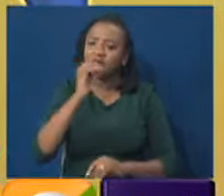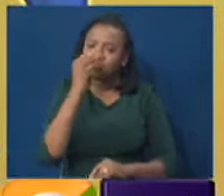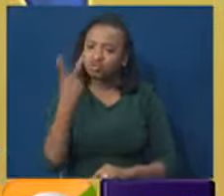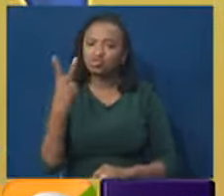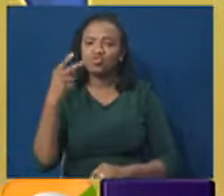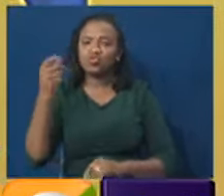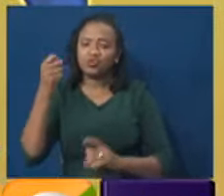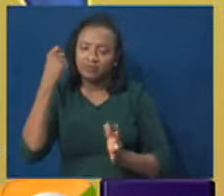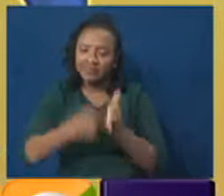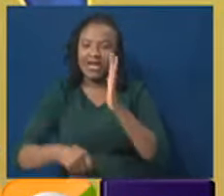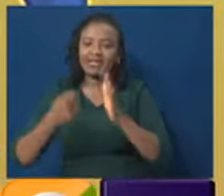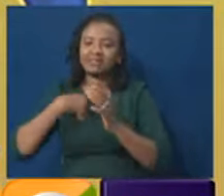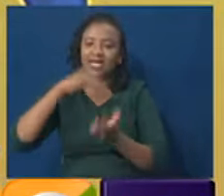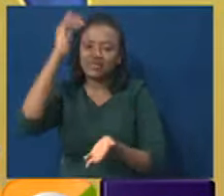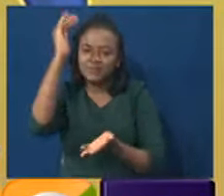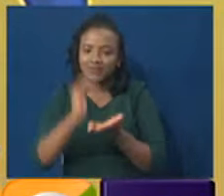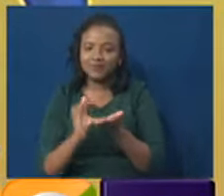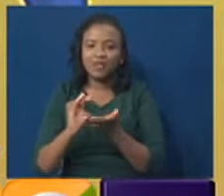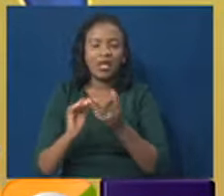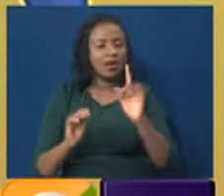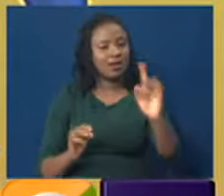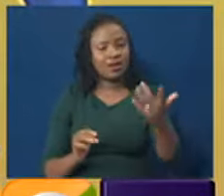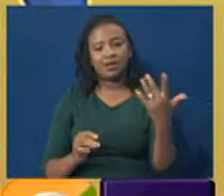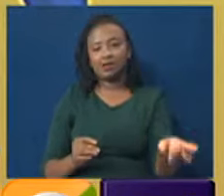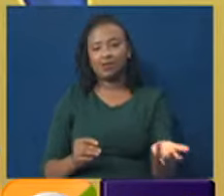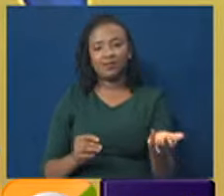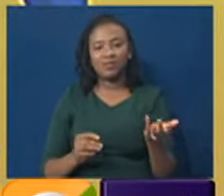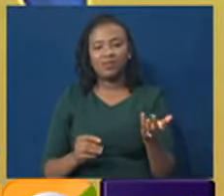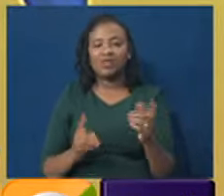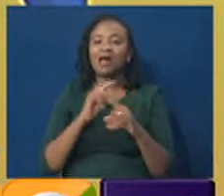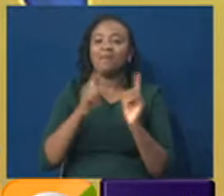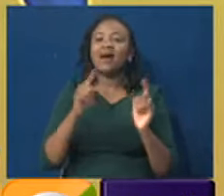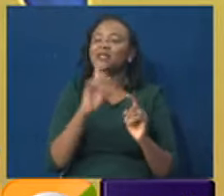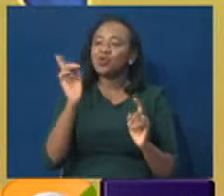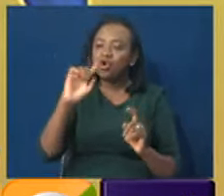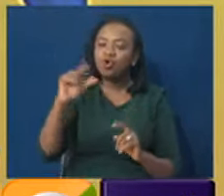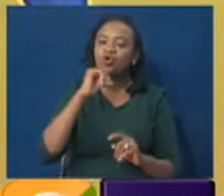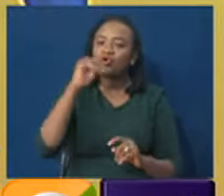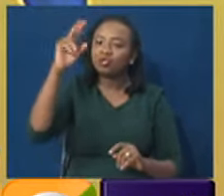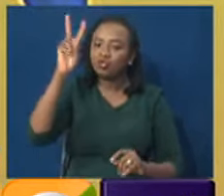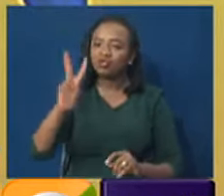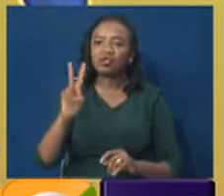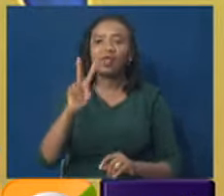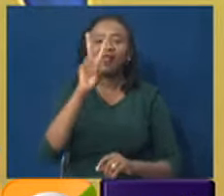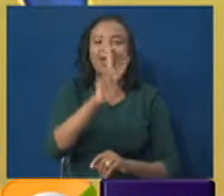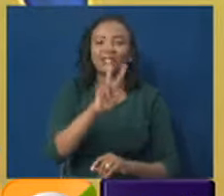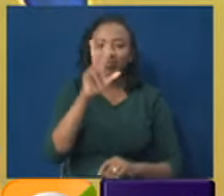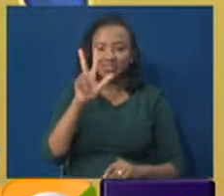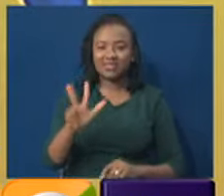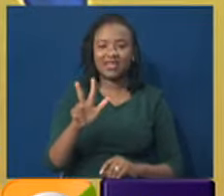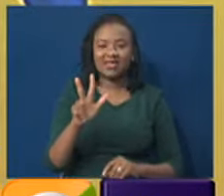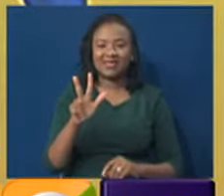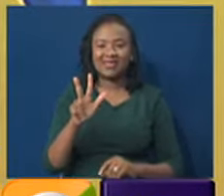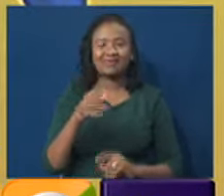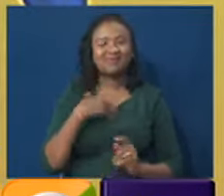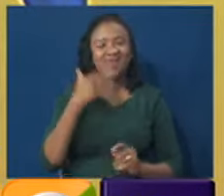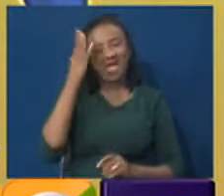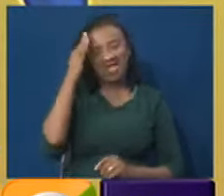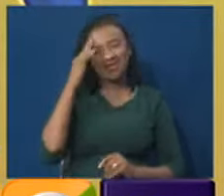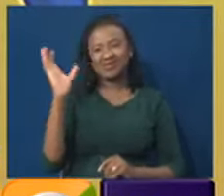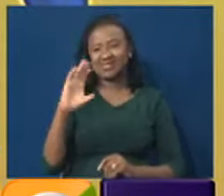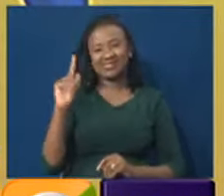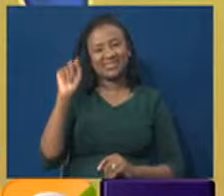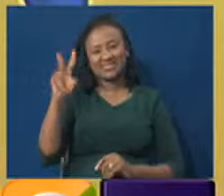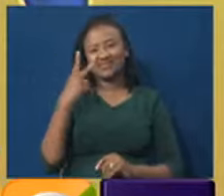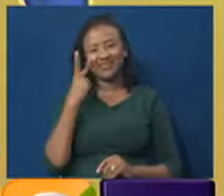that... 23 taxes were reduced. Waziri, I know what I'm talking about. But I know in royal media eyes, the three was not visible. It was 23,